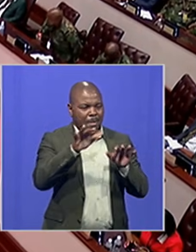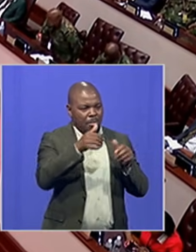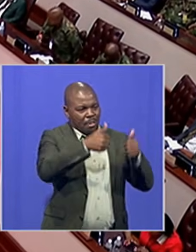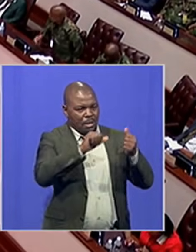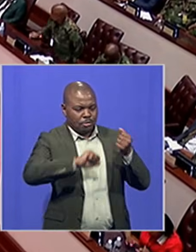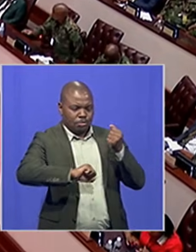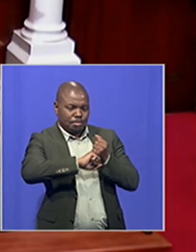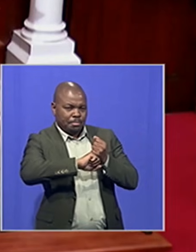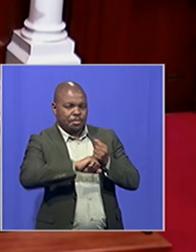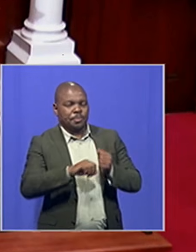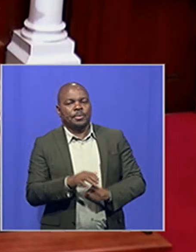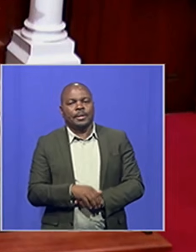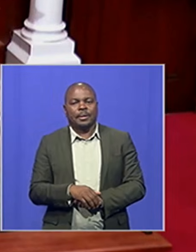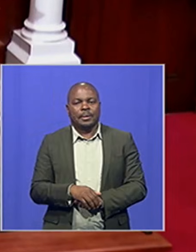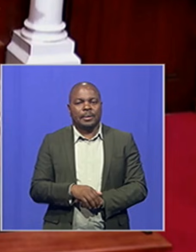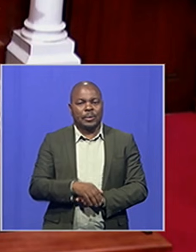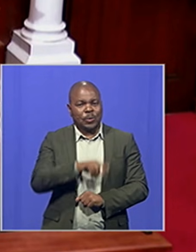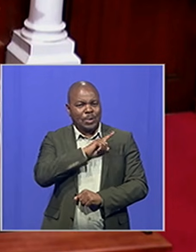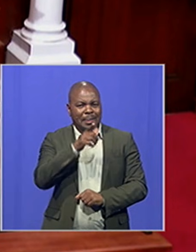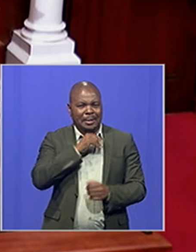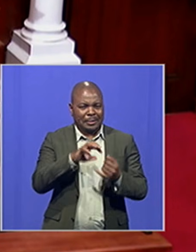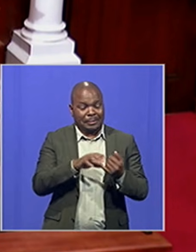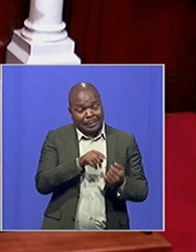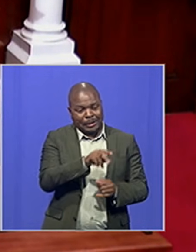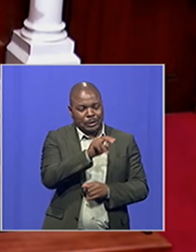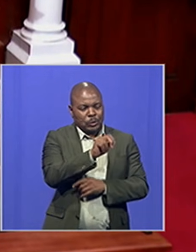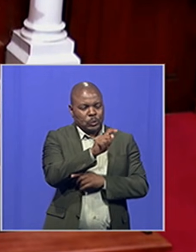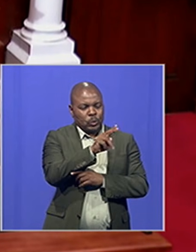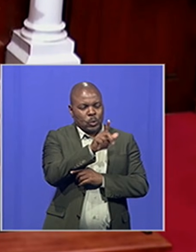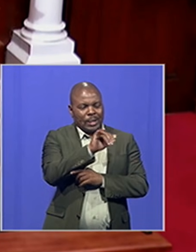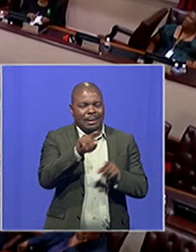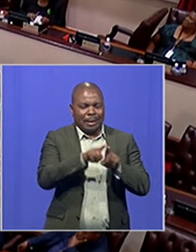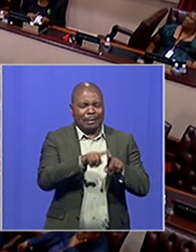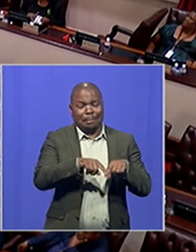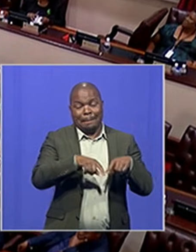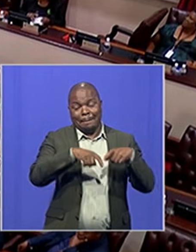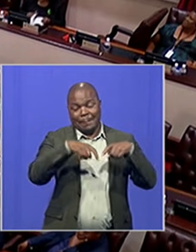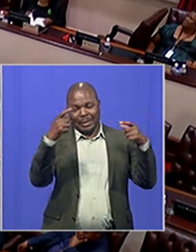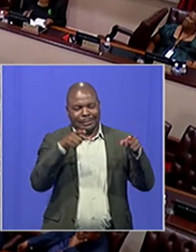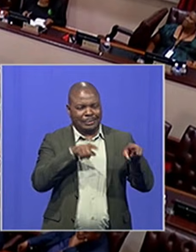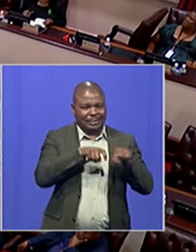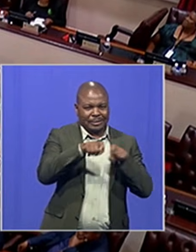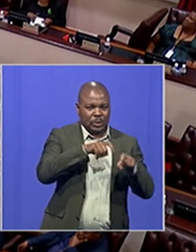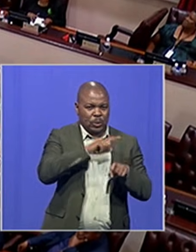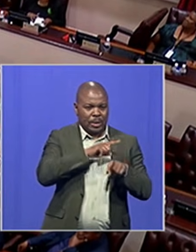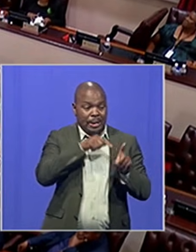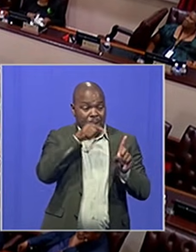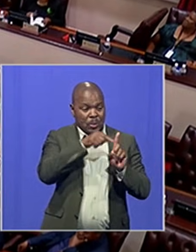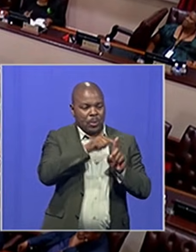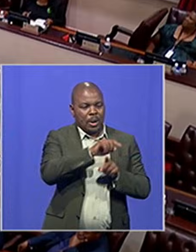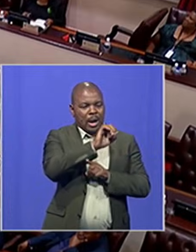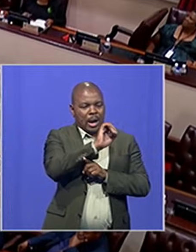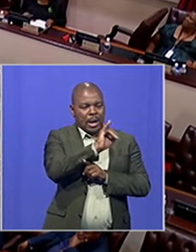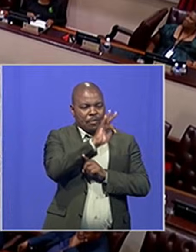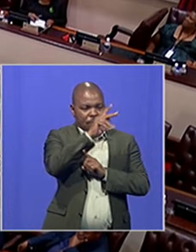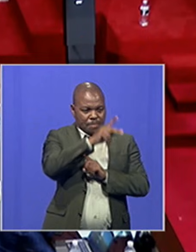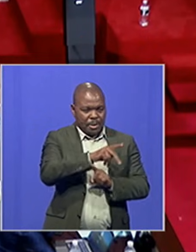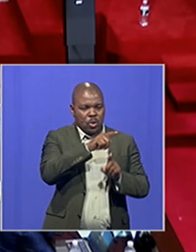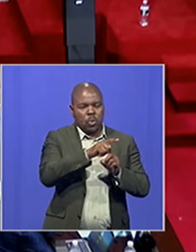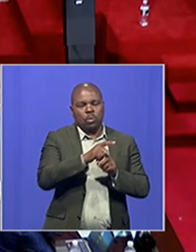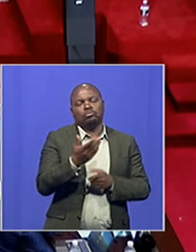nokeng. Se e ne e le teko e kgolo go Ntuli yo e leng tokololo ya IFP e ikanisitsweng jaaka